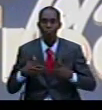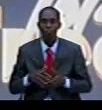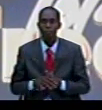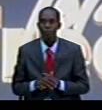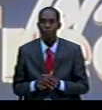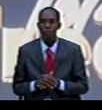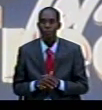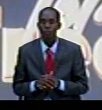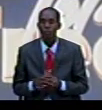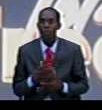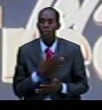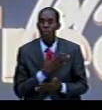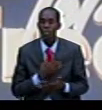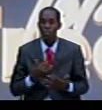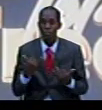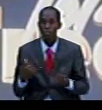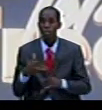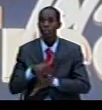And tonight,